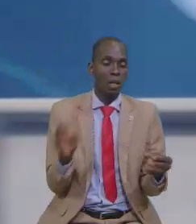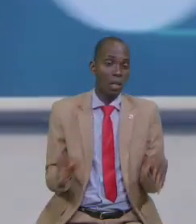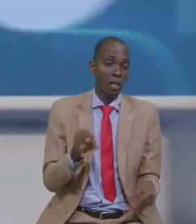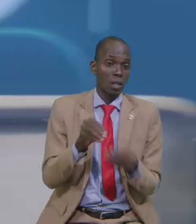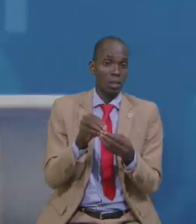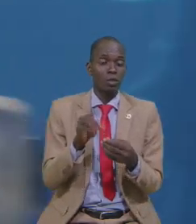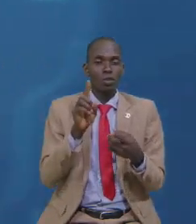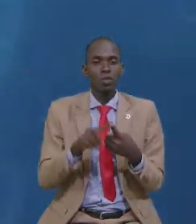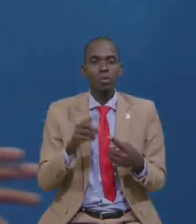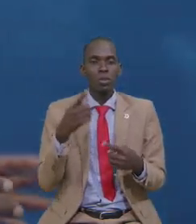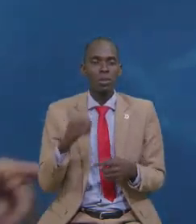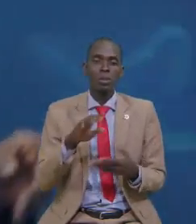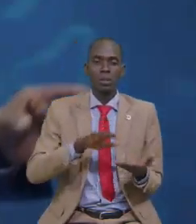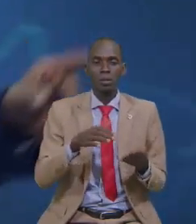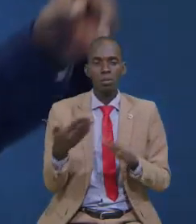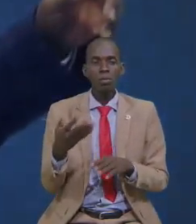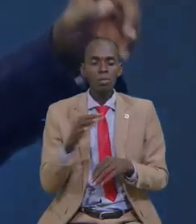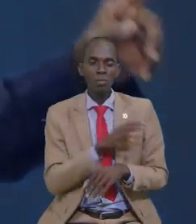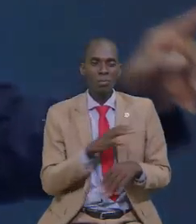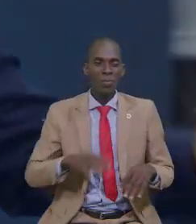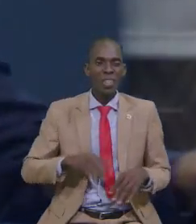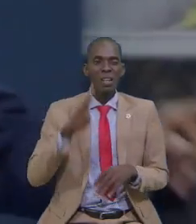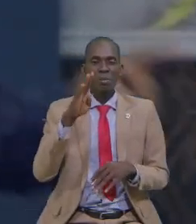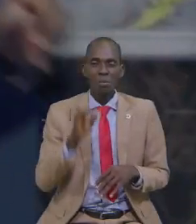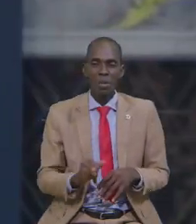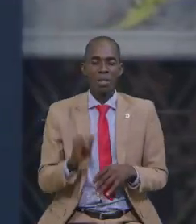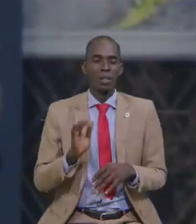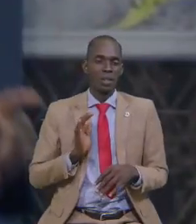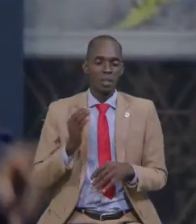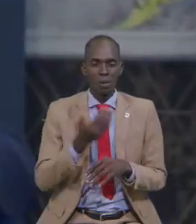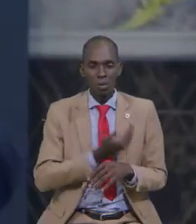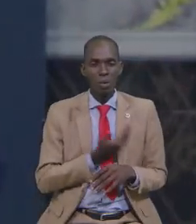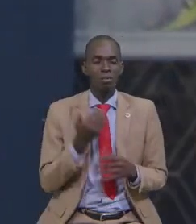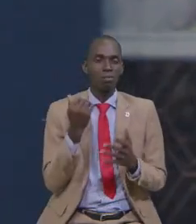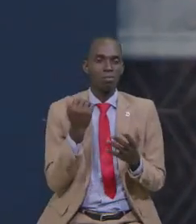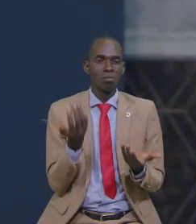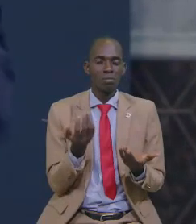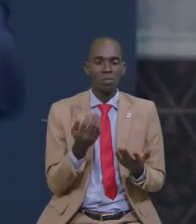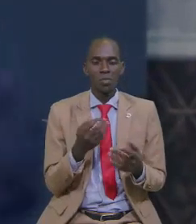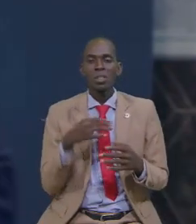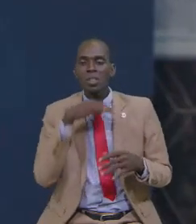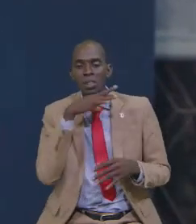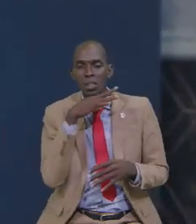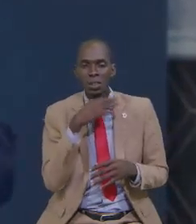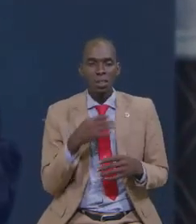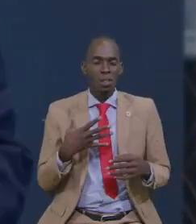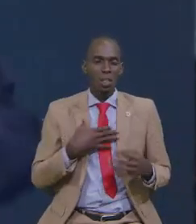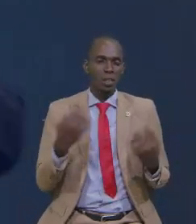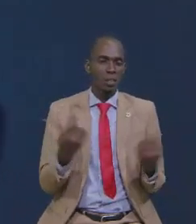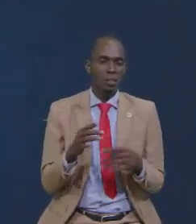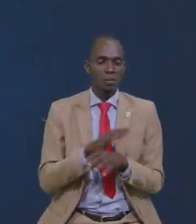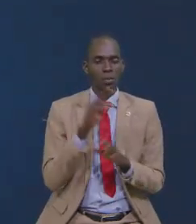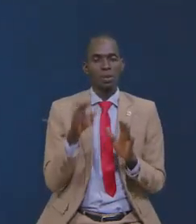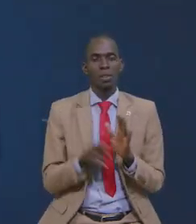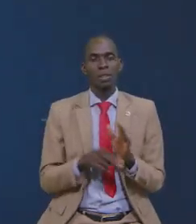We contributed to his crucifixion, condemnation, and death. It says,